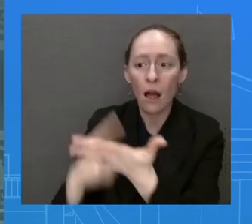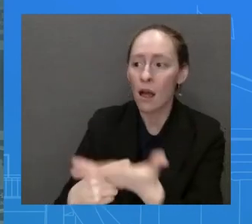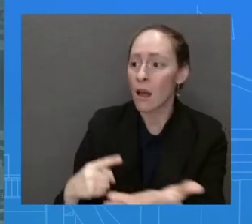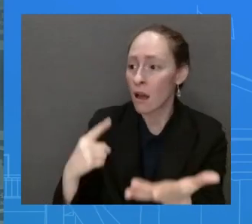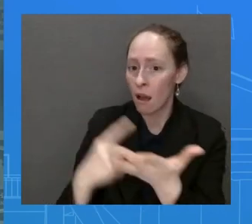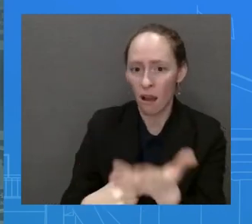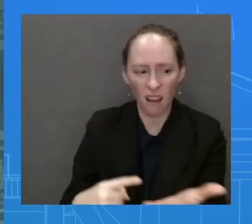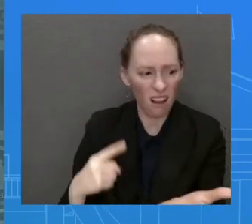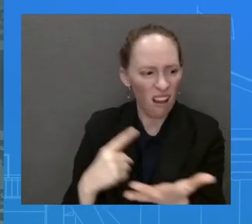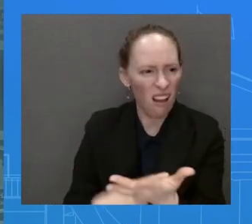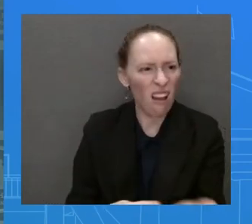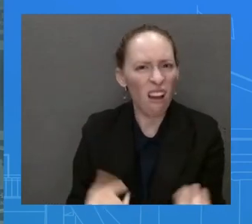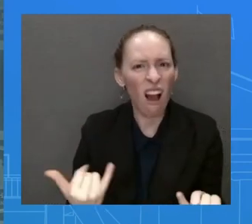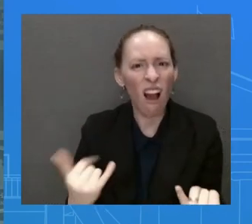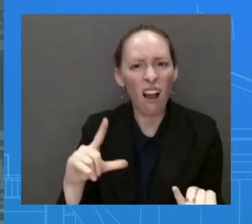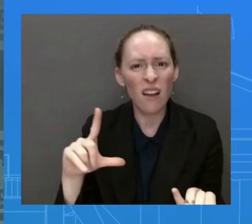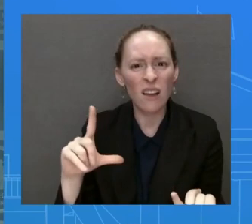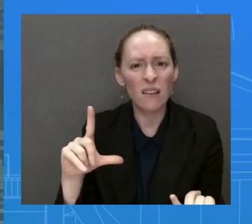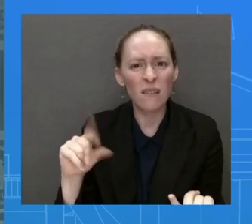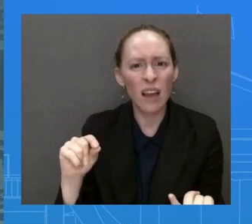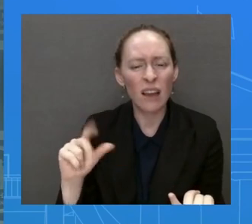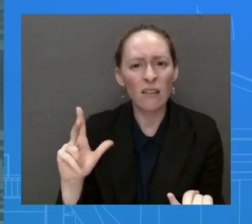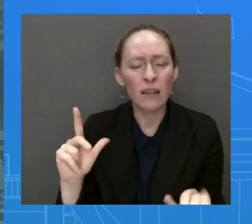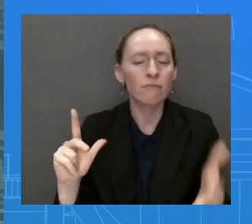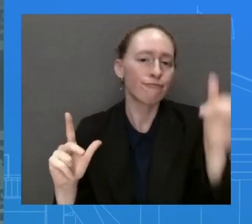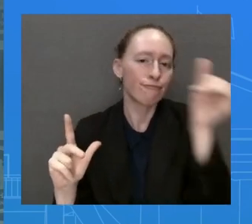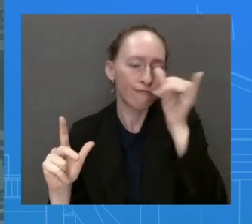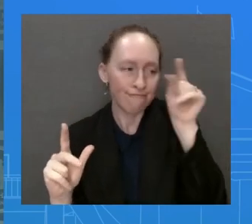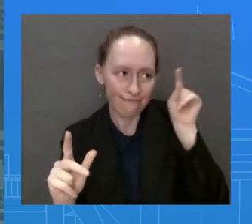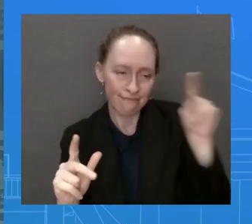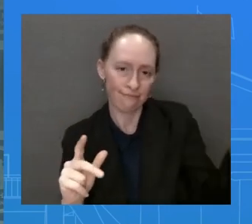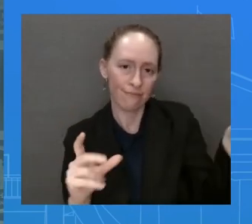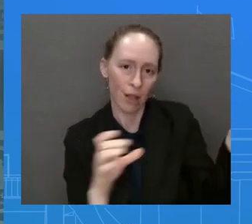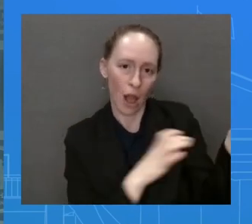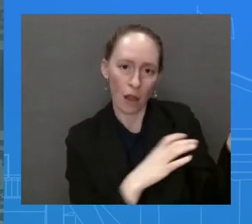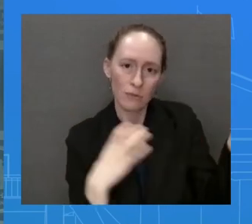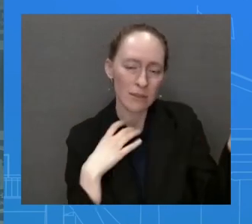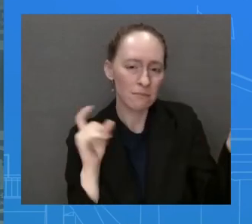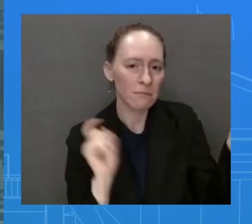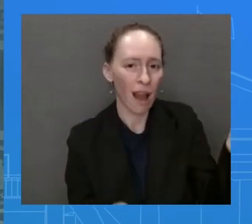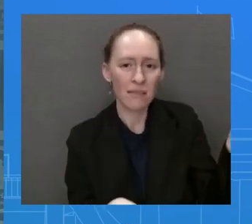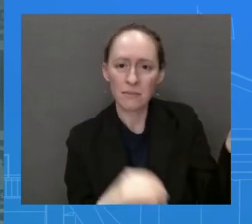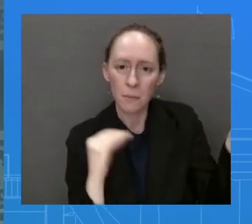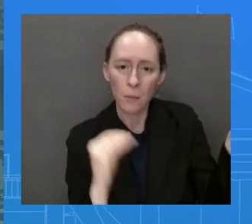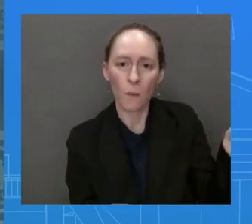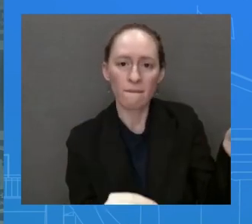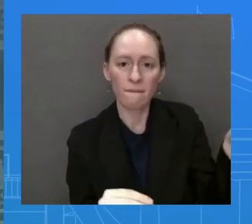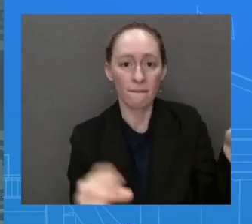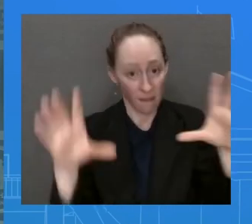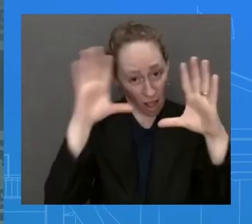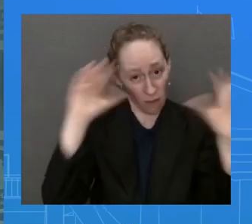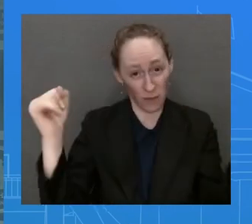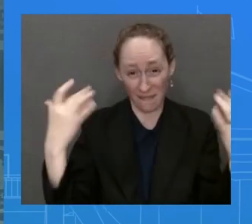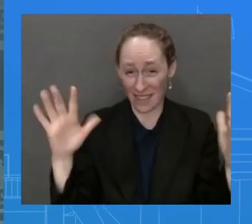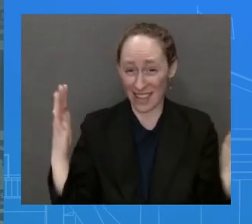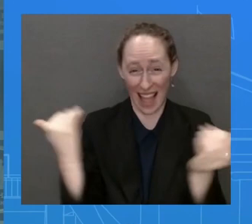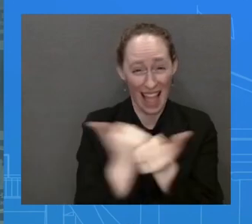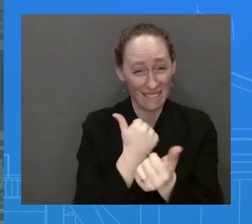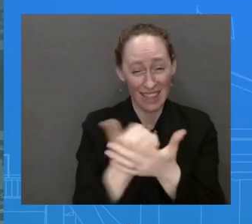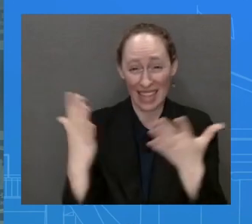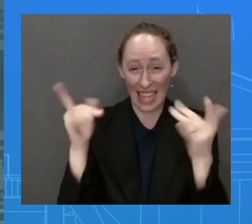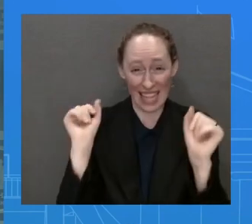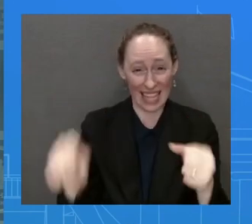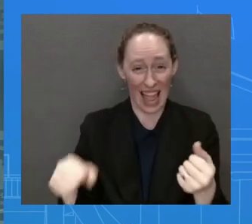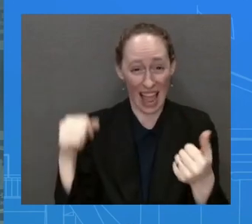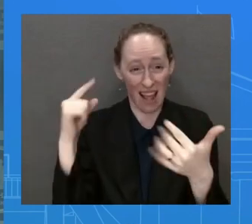from Congress. The president has done and will continue to do all that he can do in his executive powers, but there's only